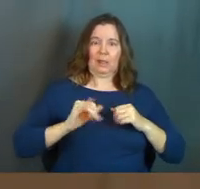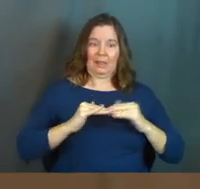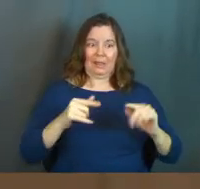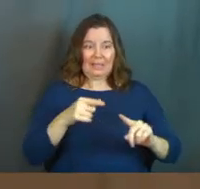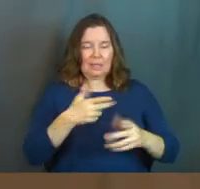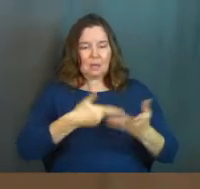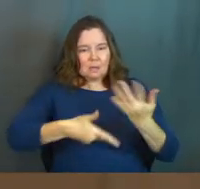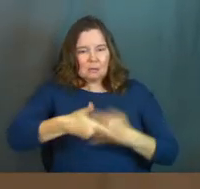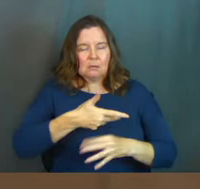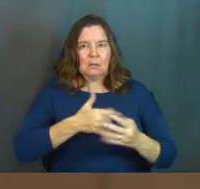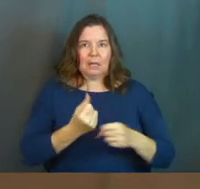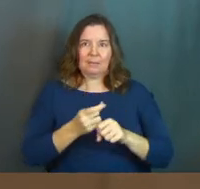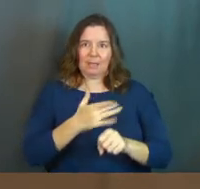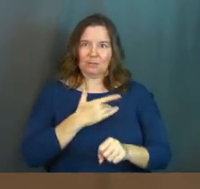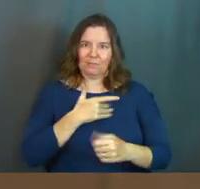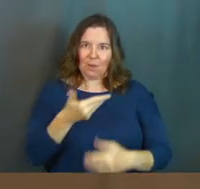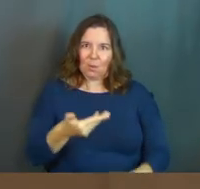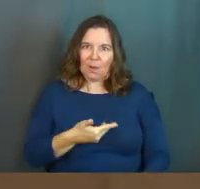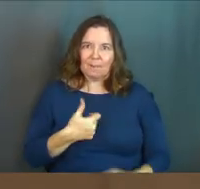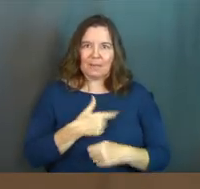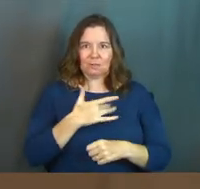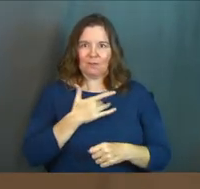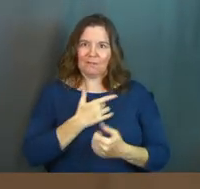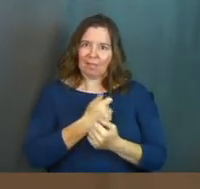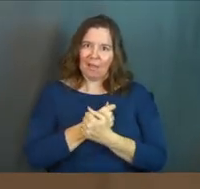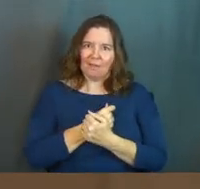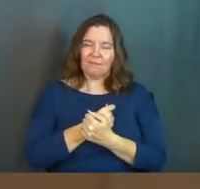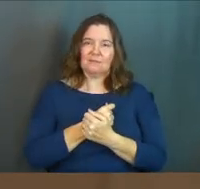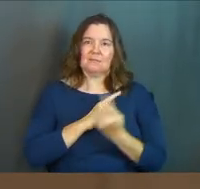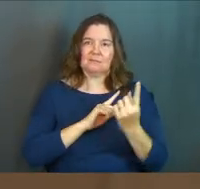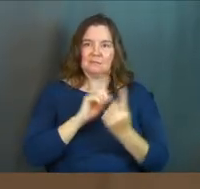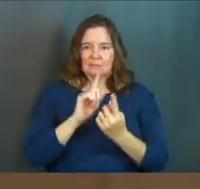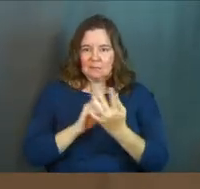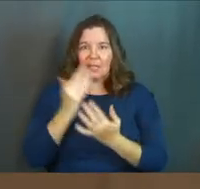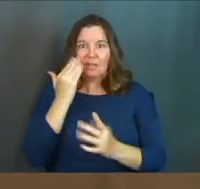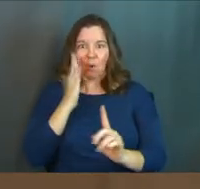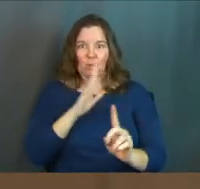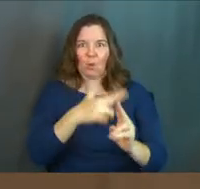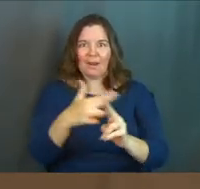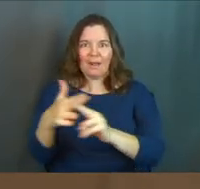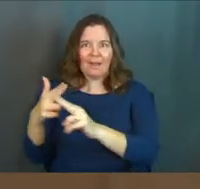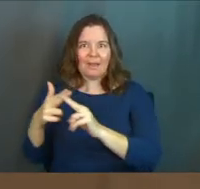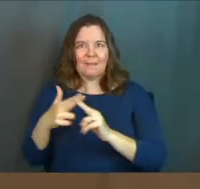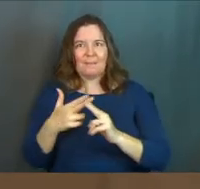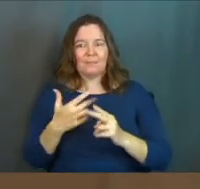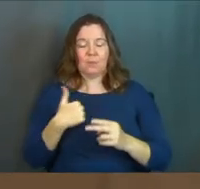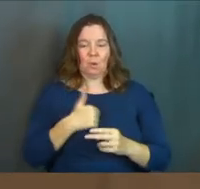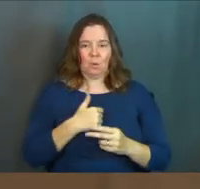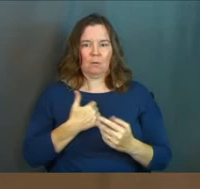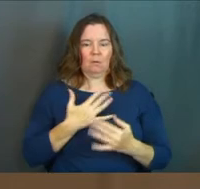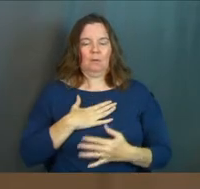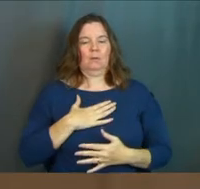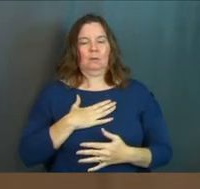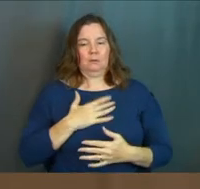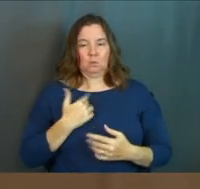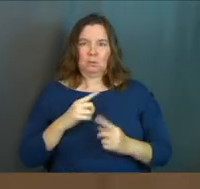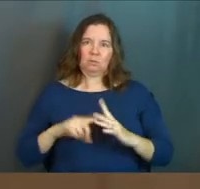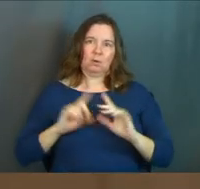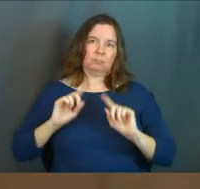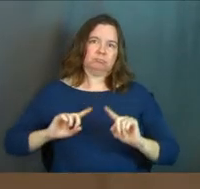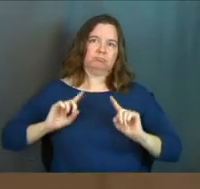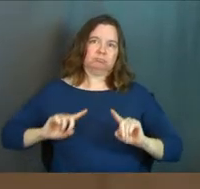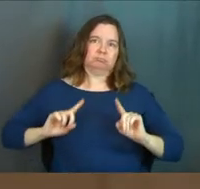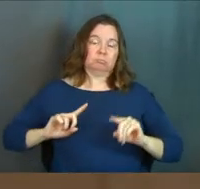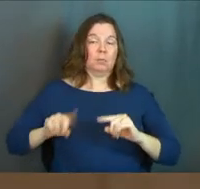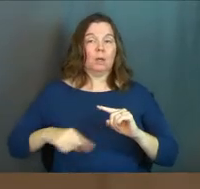does. He makes you feel welcome. He makes you feel loved. He knows you by your name. So we started attending, and